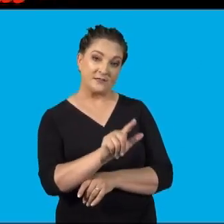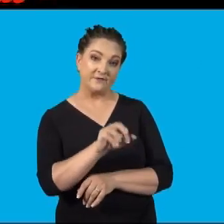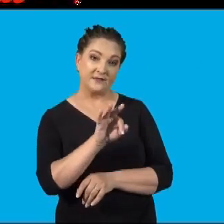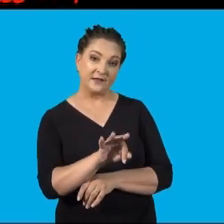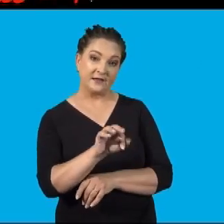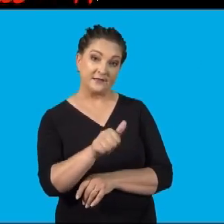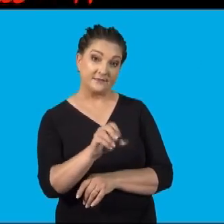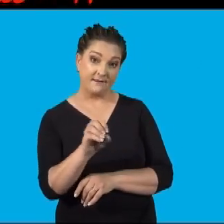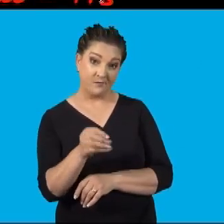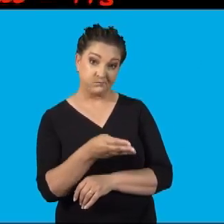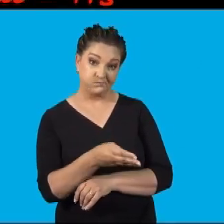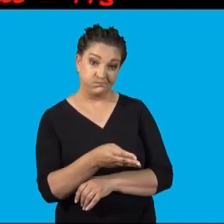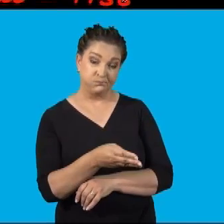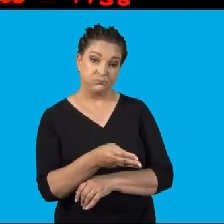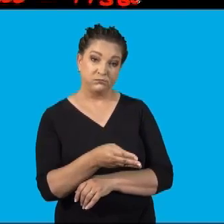value,